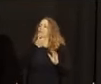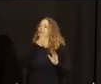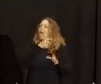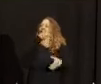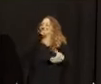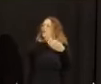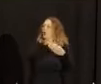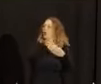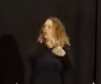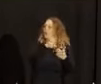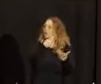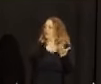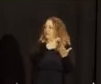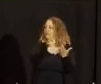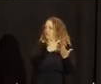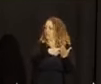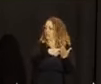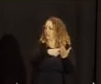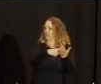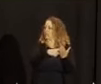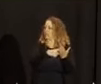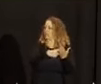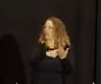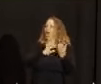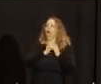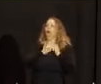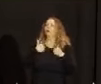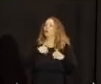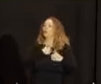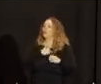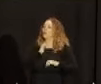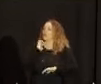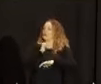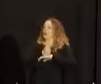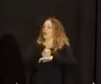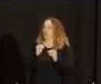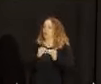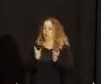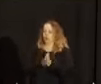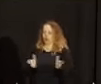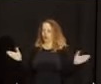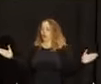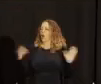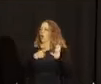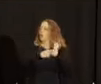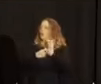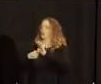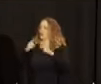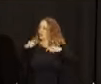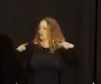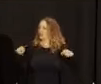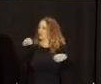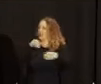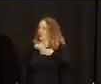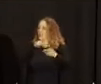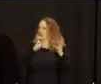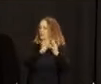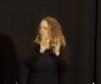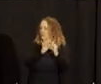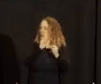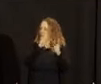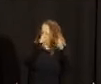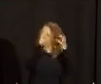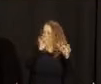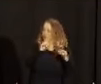and what can we do to create tables or spaces for them that are more representative? Yeah, thank you